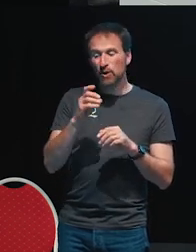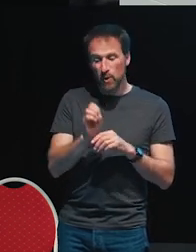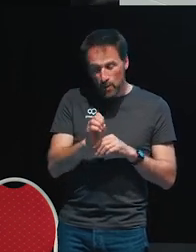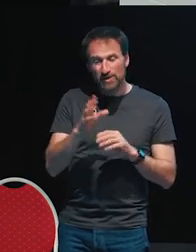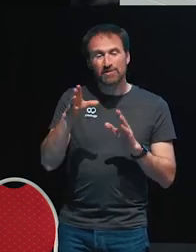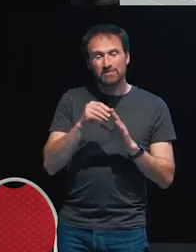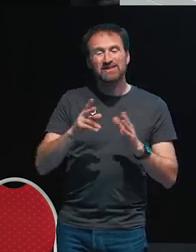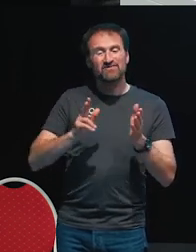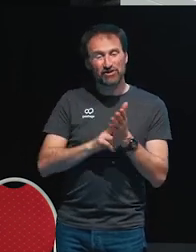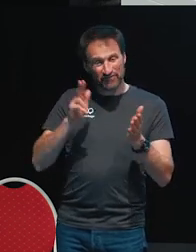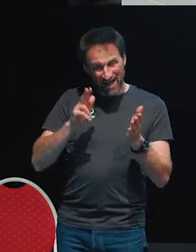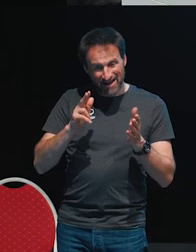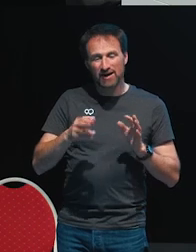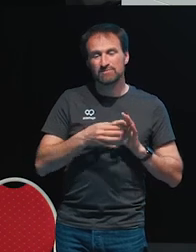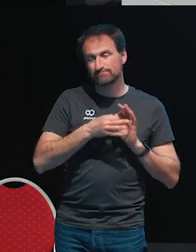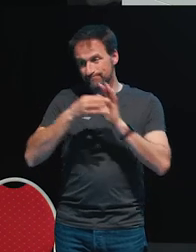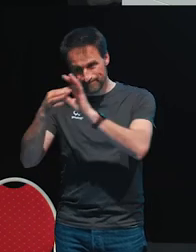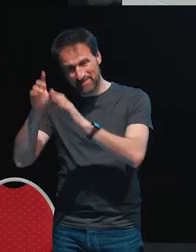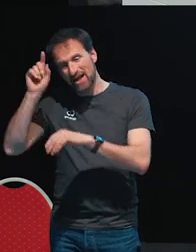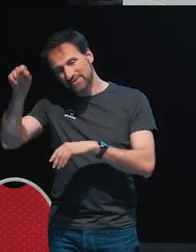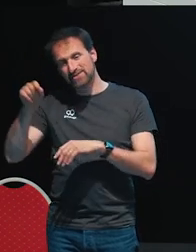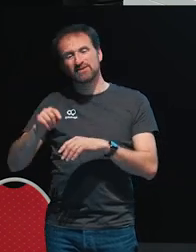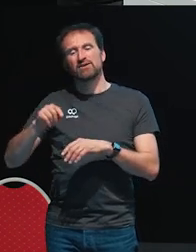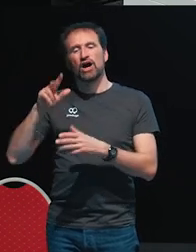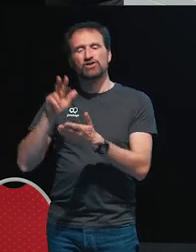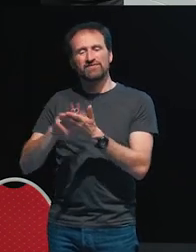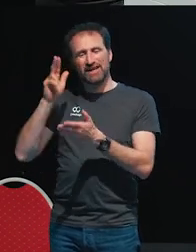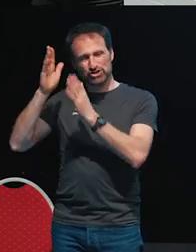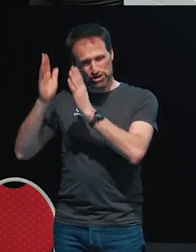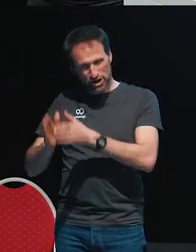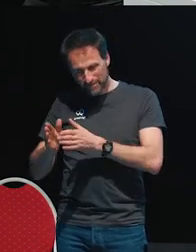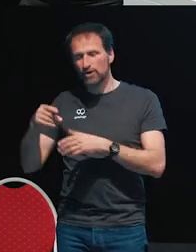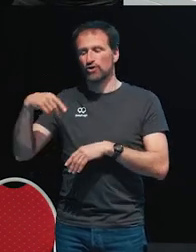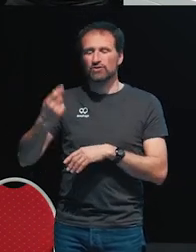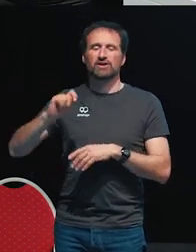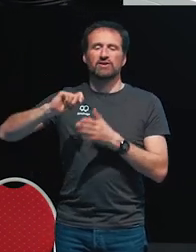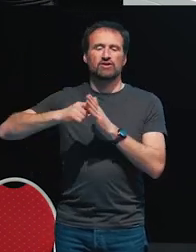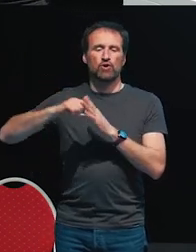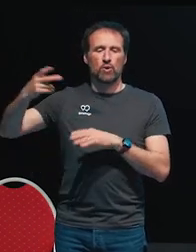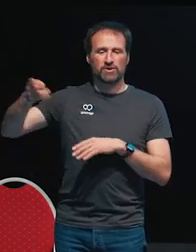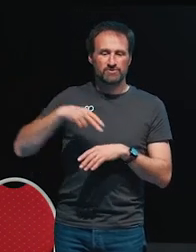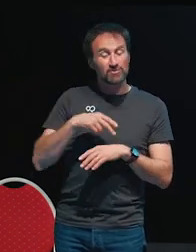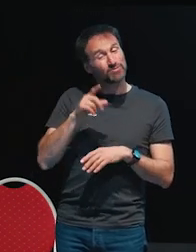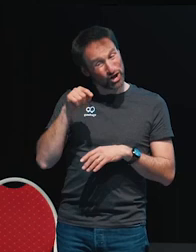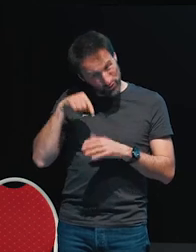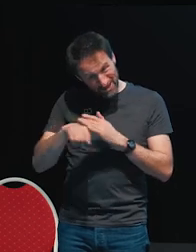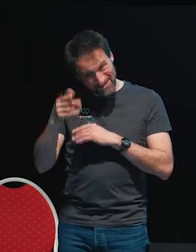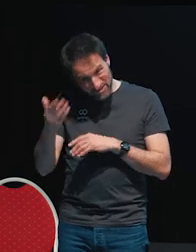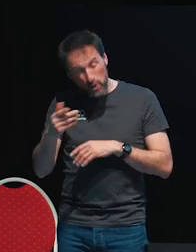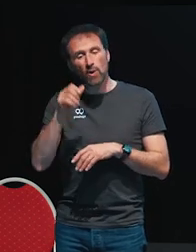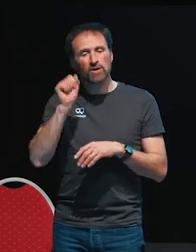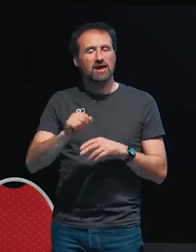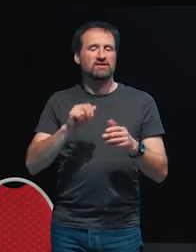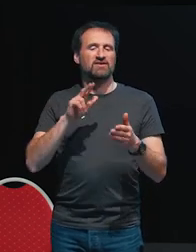verifier to your authorization server, and then you'll get your tokens back. This means that you can always verify that these tokens were issued to you